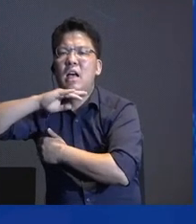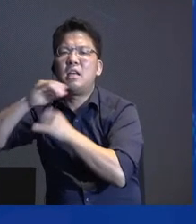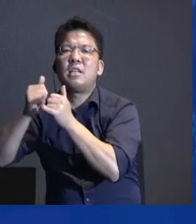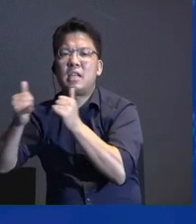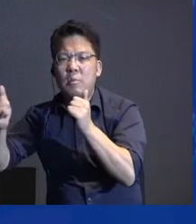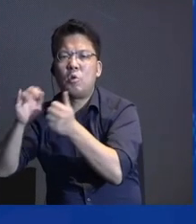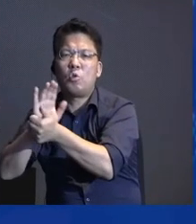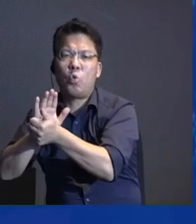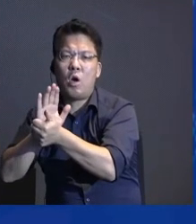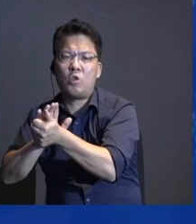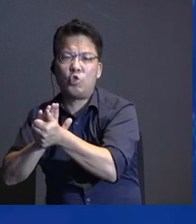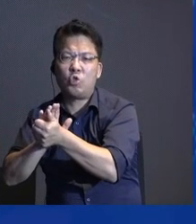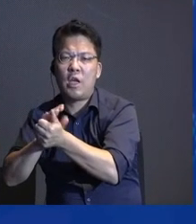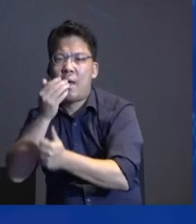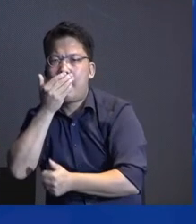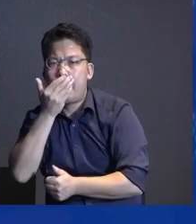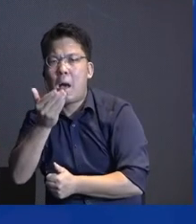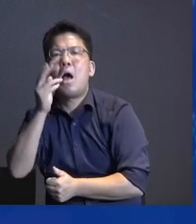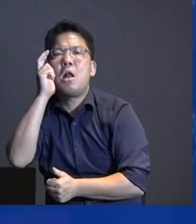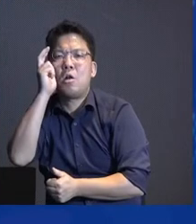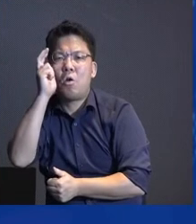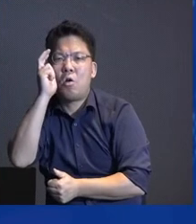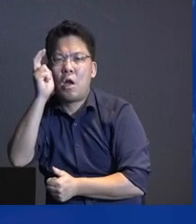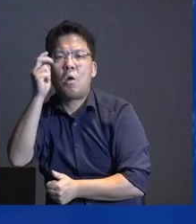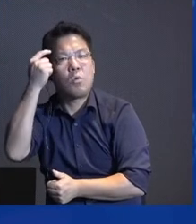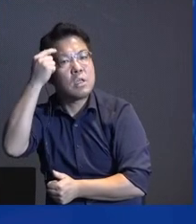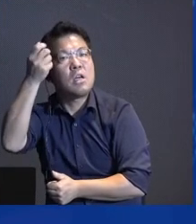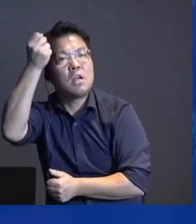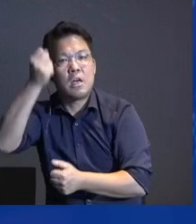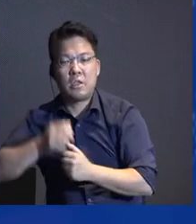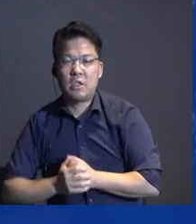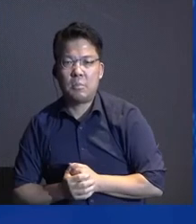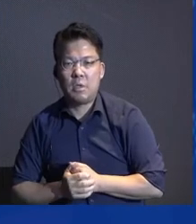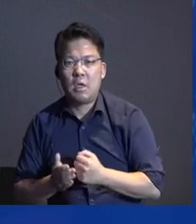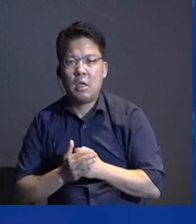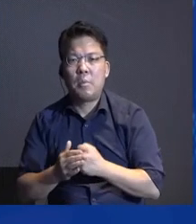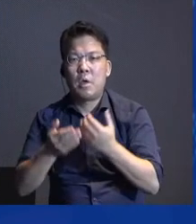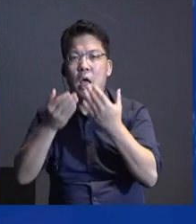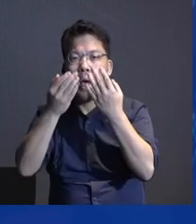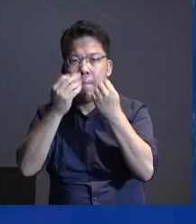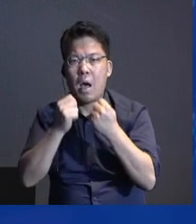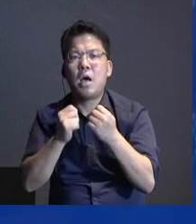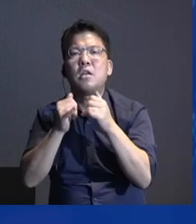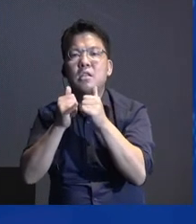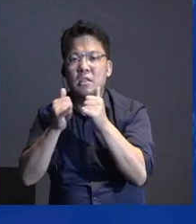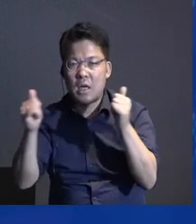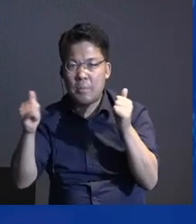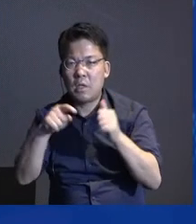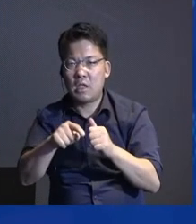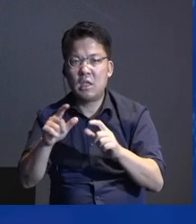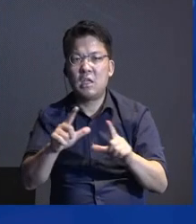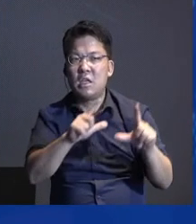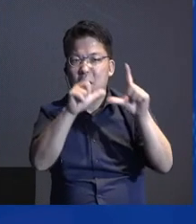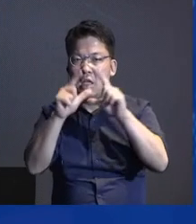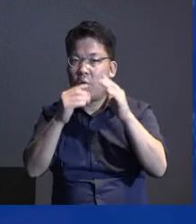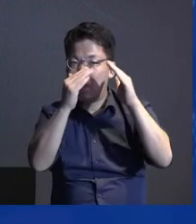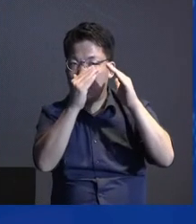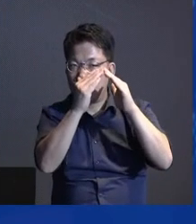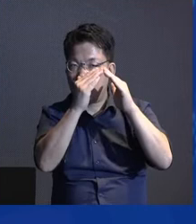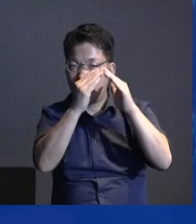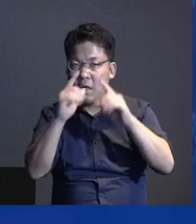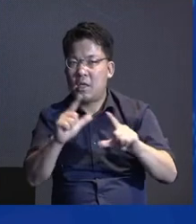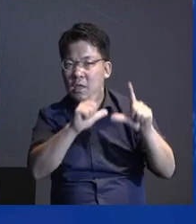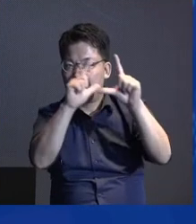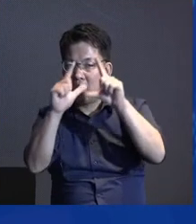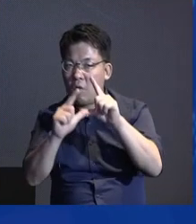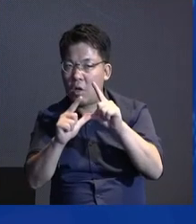use this place as a third place. It's possible to a variety of people to live flat beyond